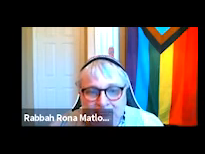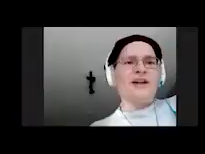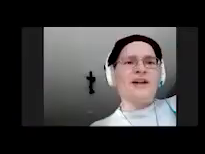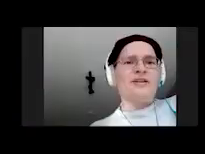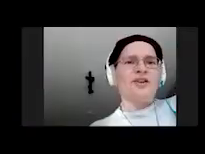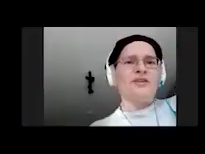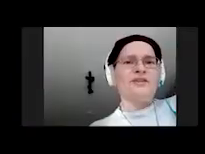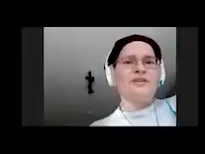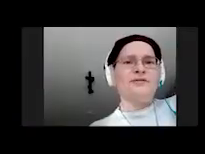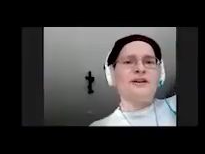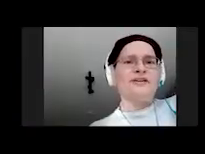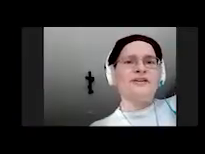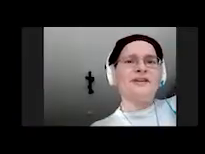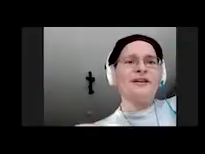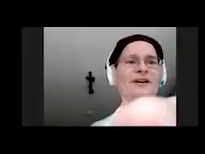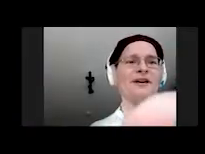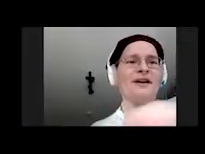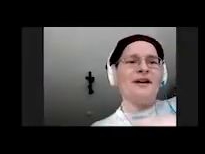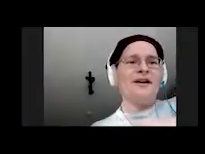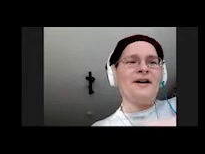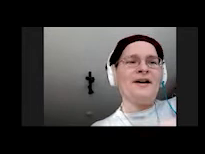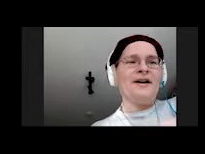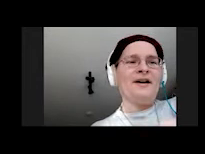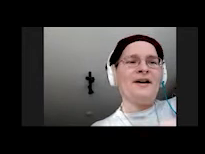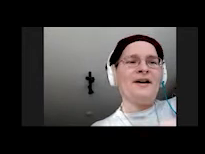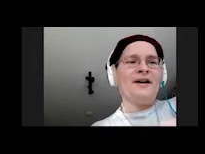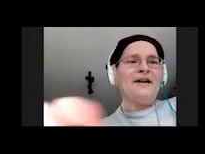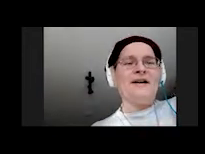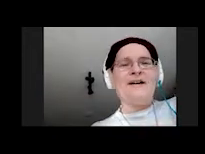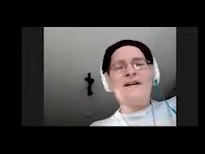How is elder defined?